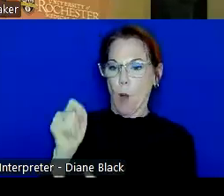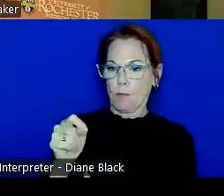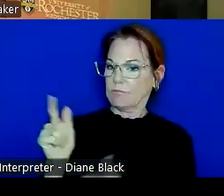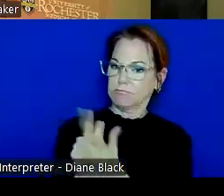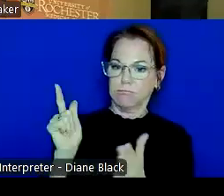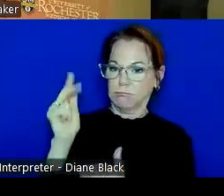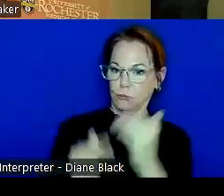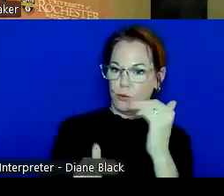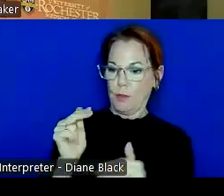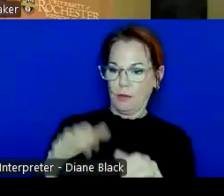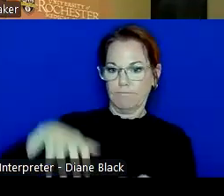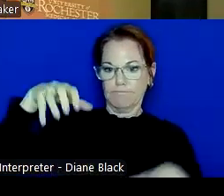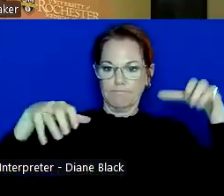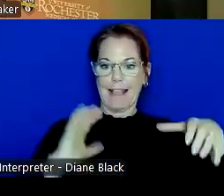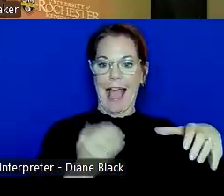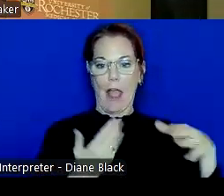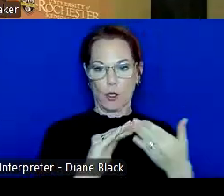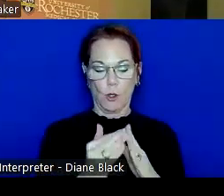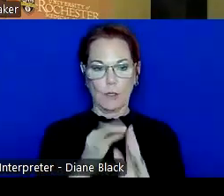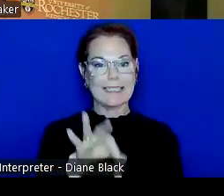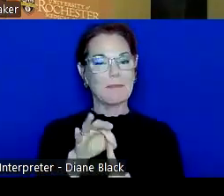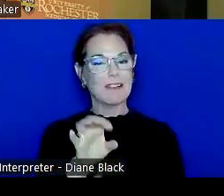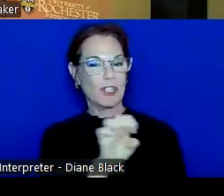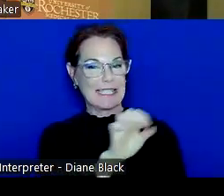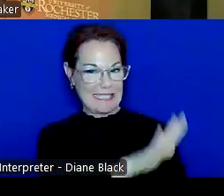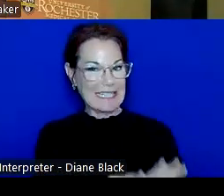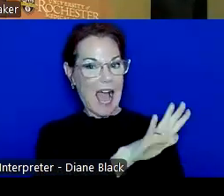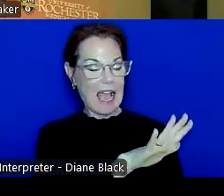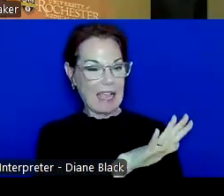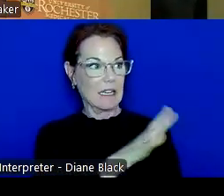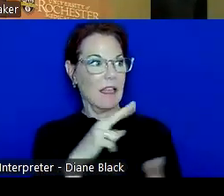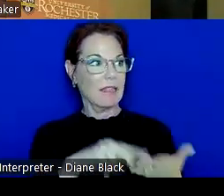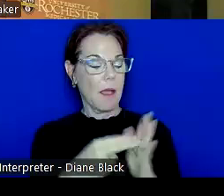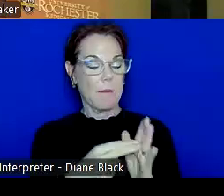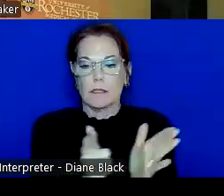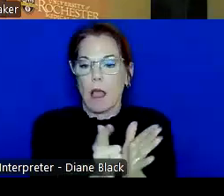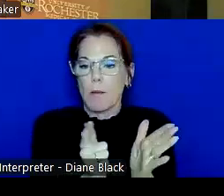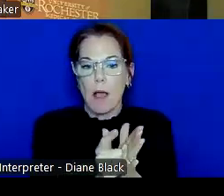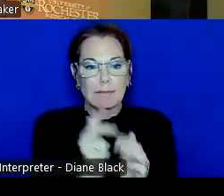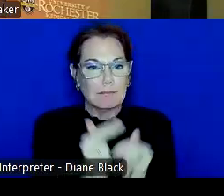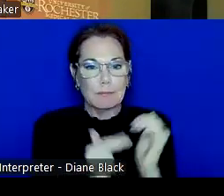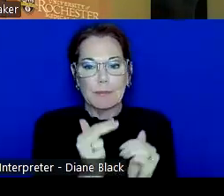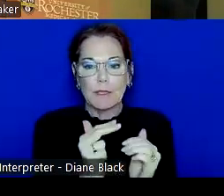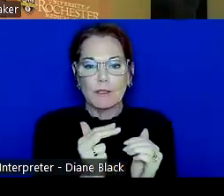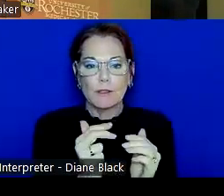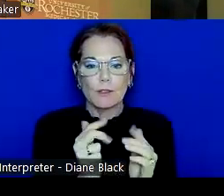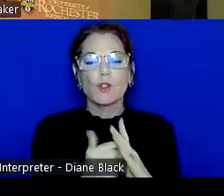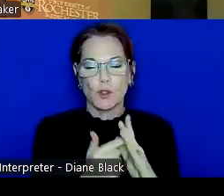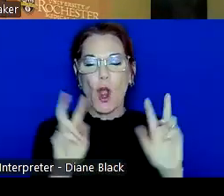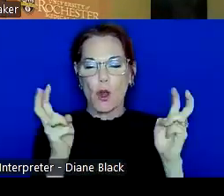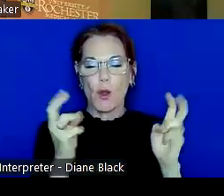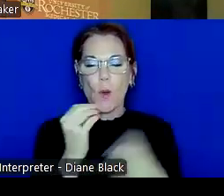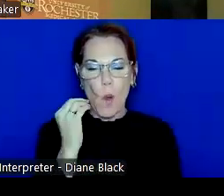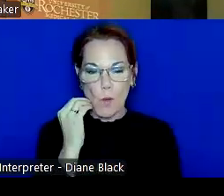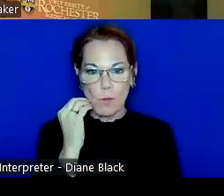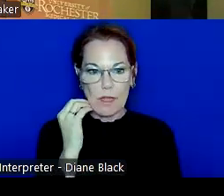most of our communities, especially on the east side, and making it almost impossible to build smaller starter homes in any of these communities. If